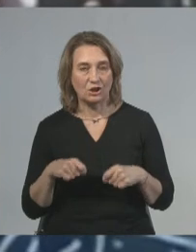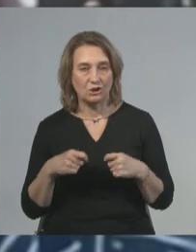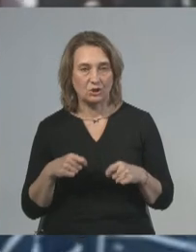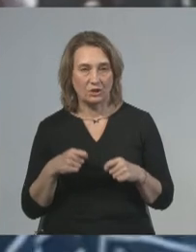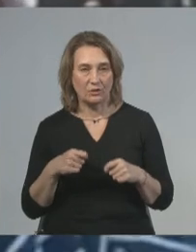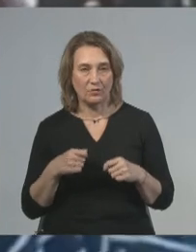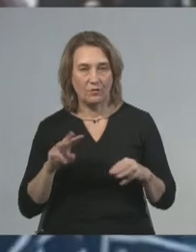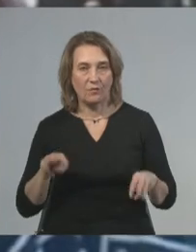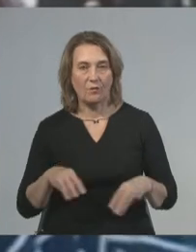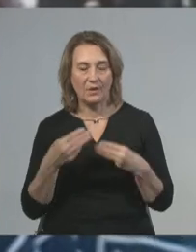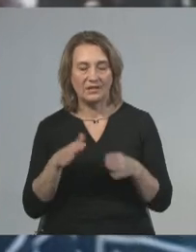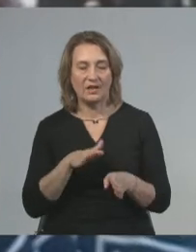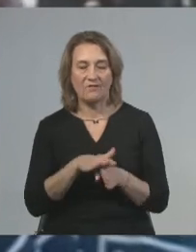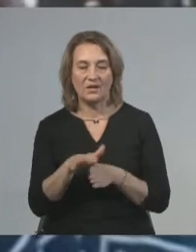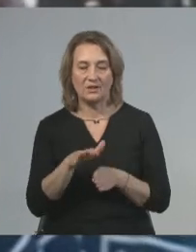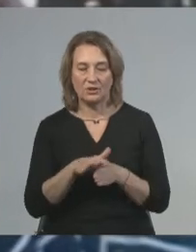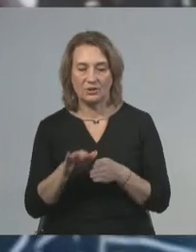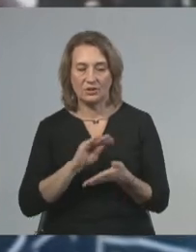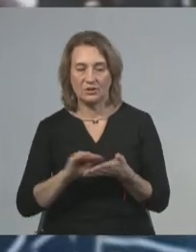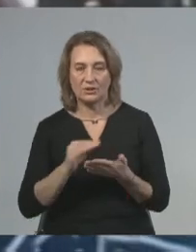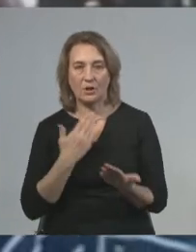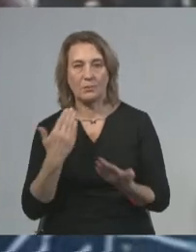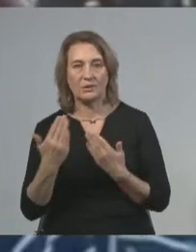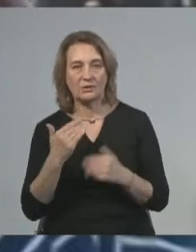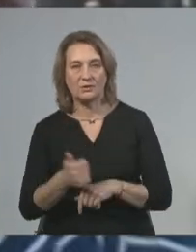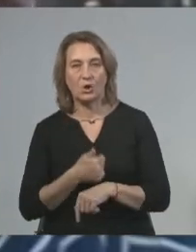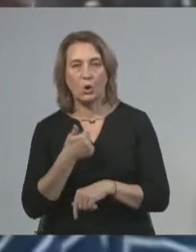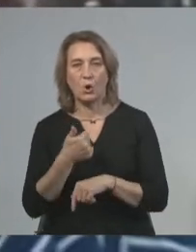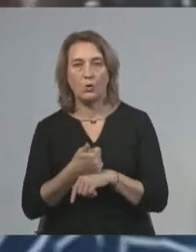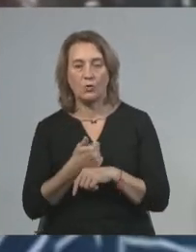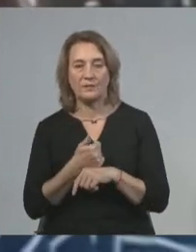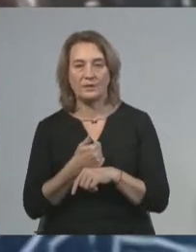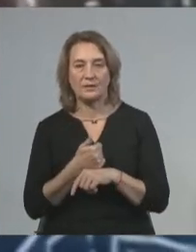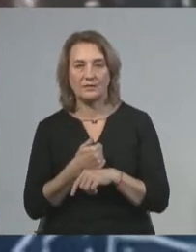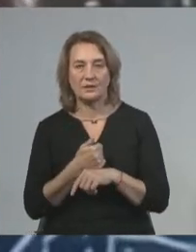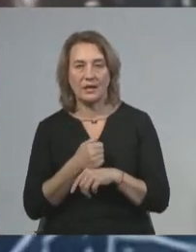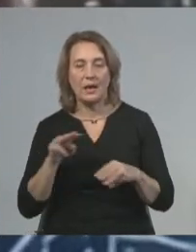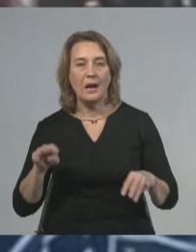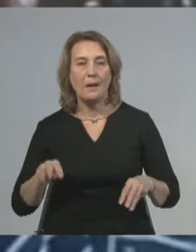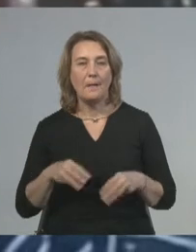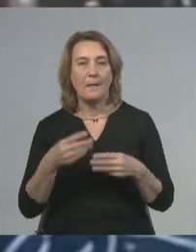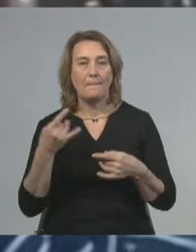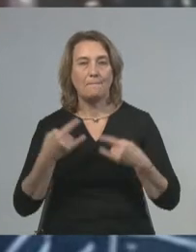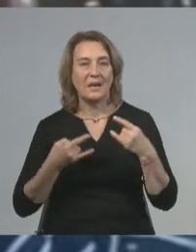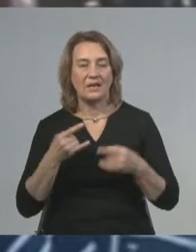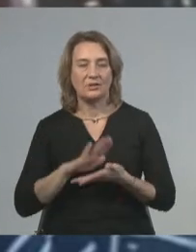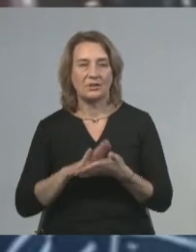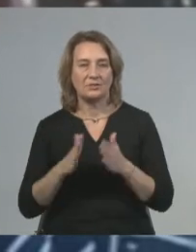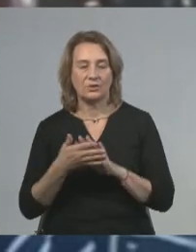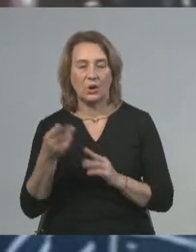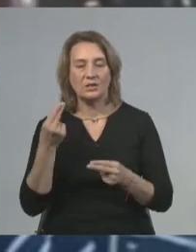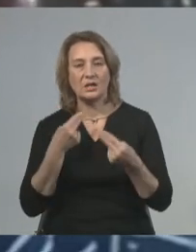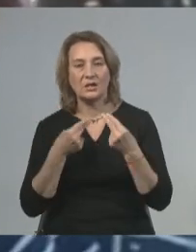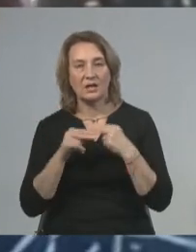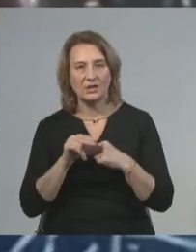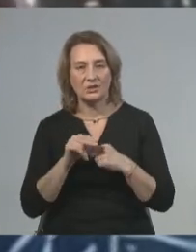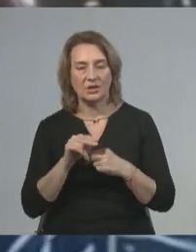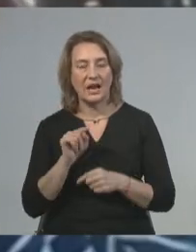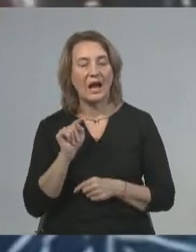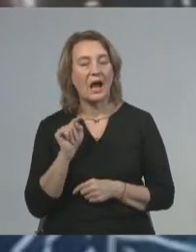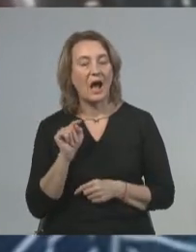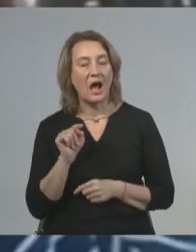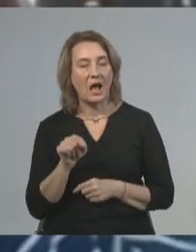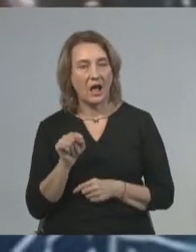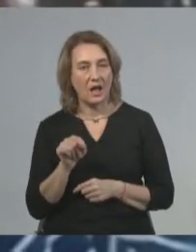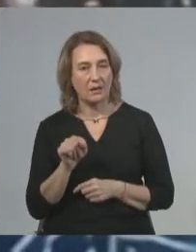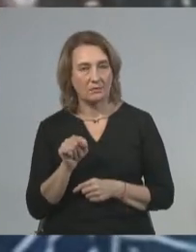um who are uh coping with that but it's always the little things you know it's it's uh something that maybe